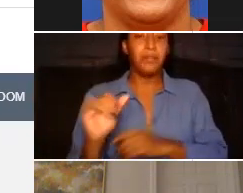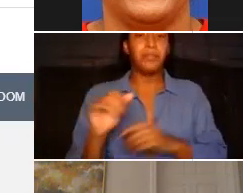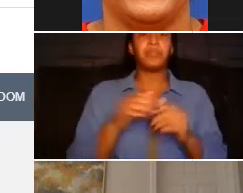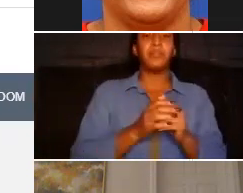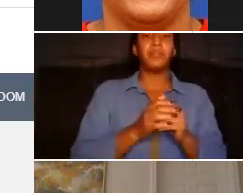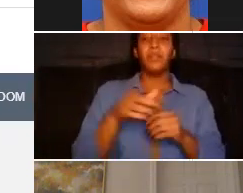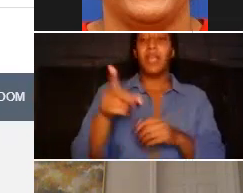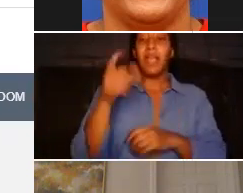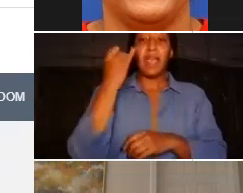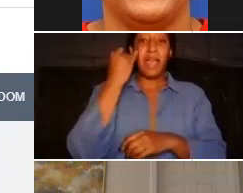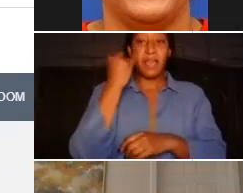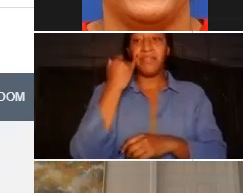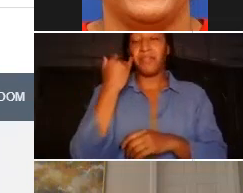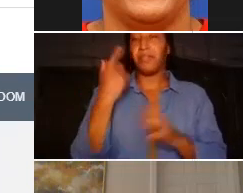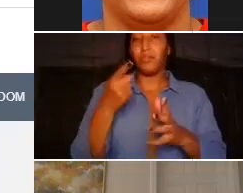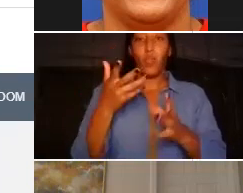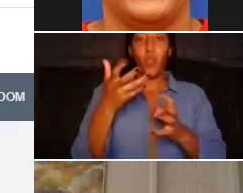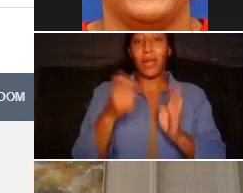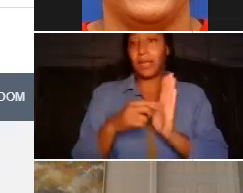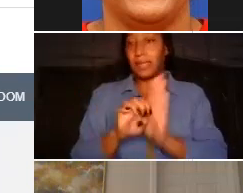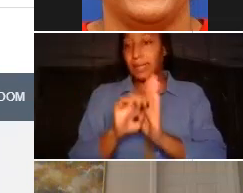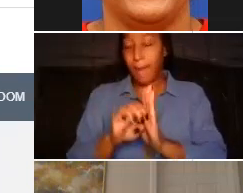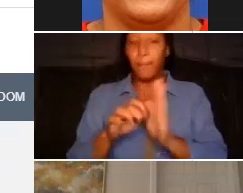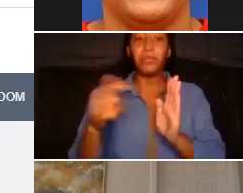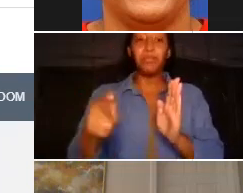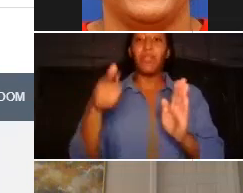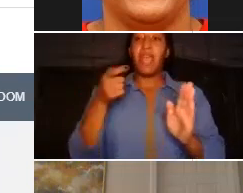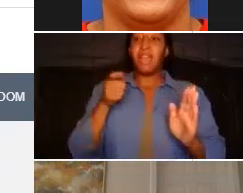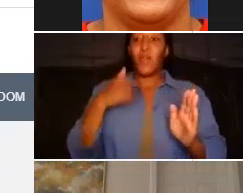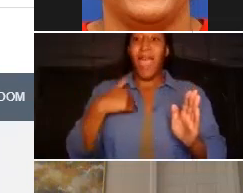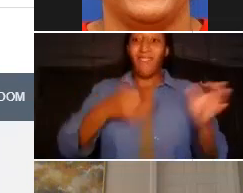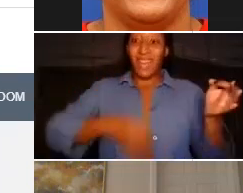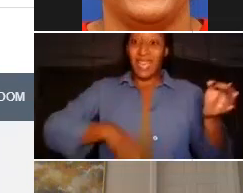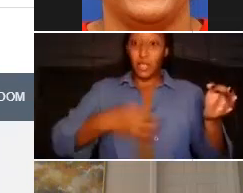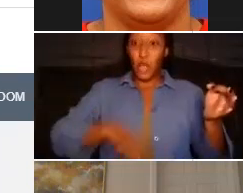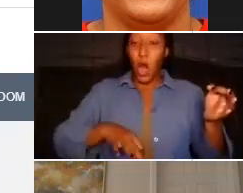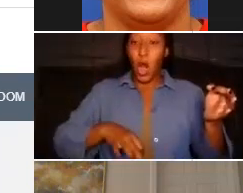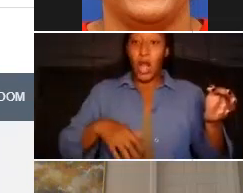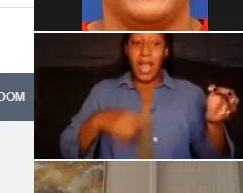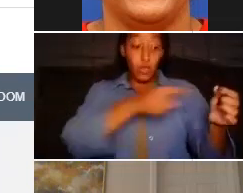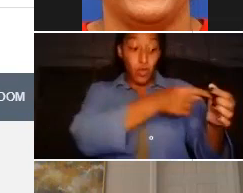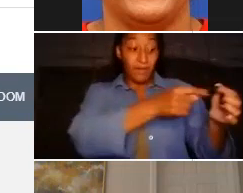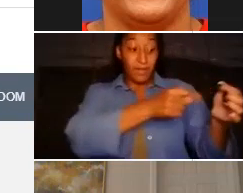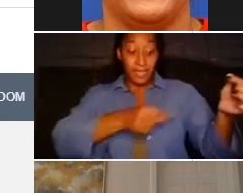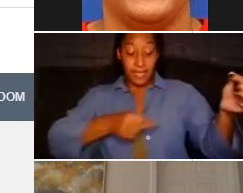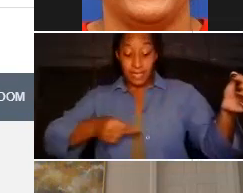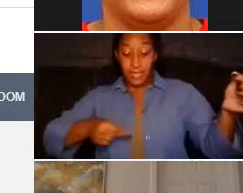that string oscillates back and forth and creates a sound wave. And that sound